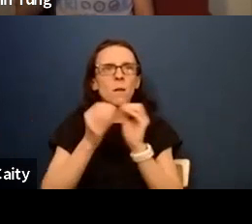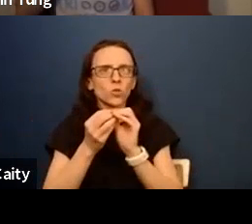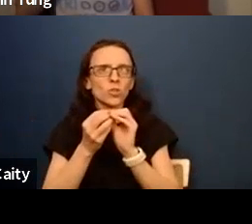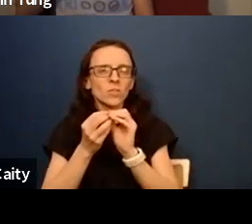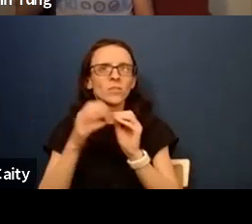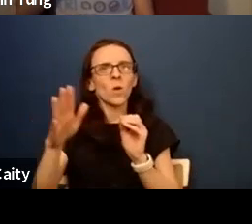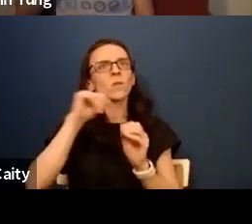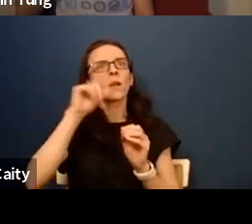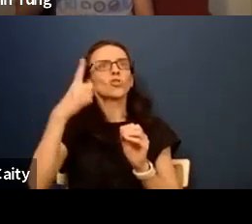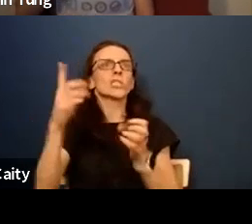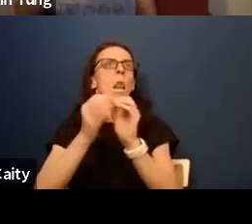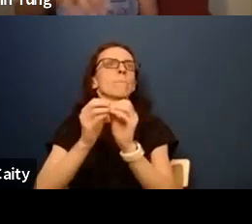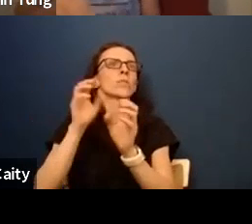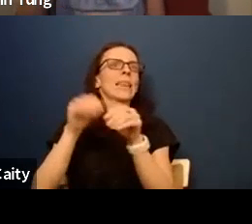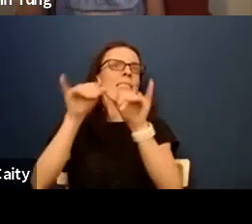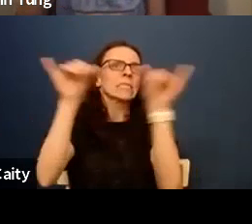speak.